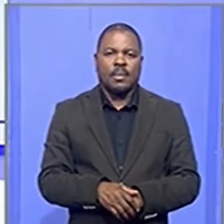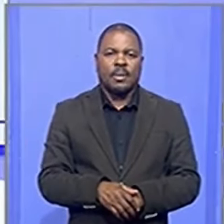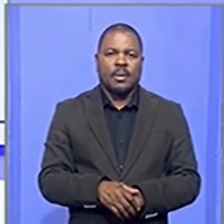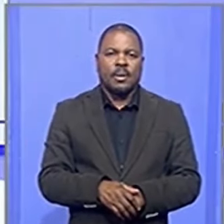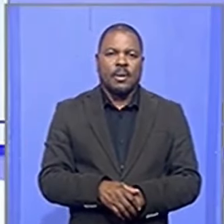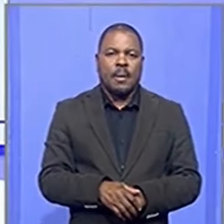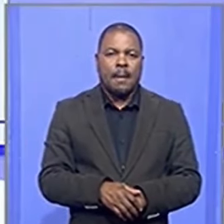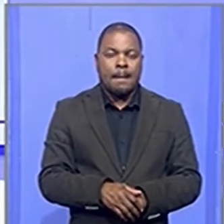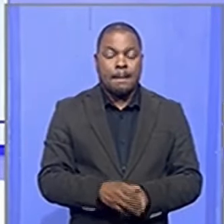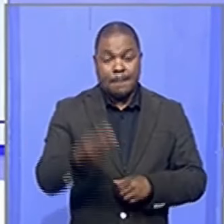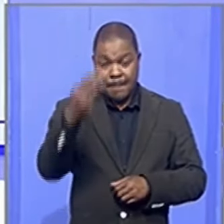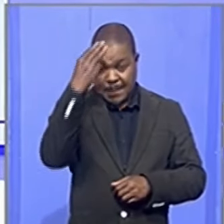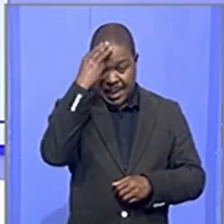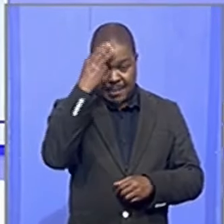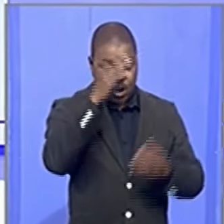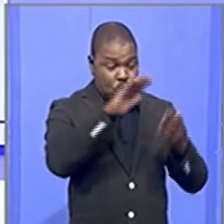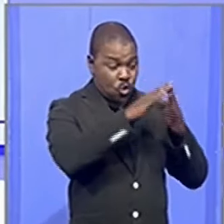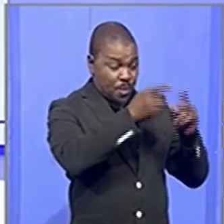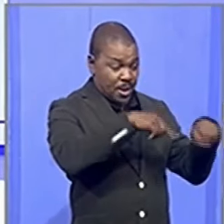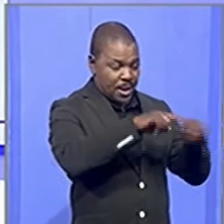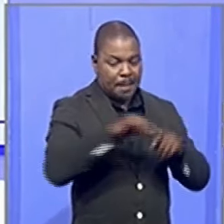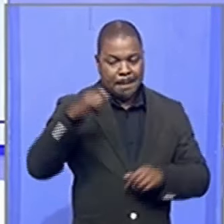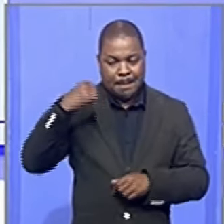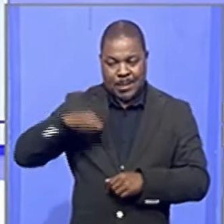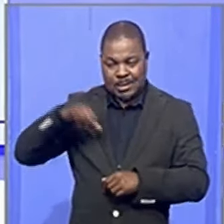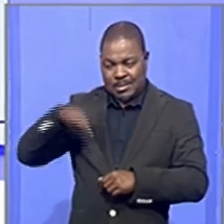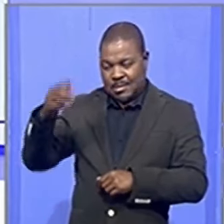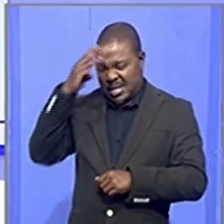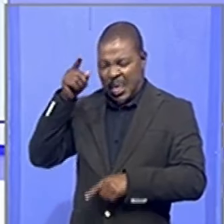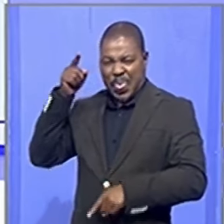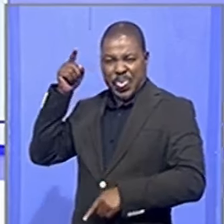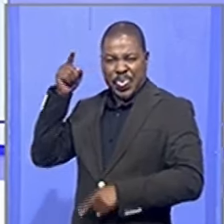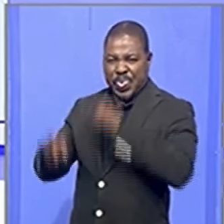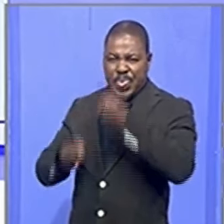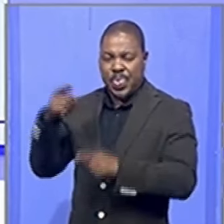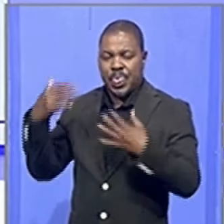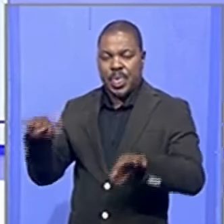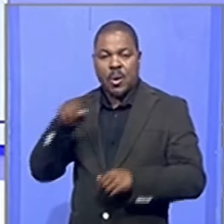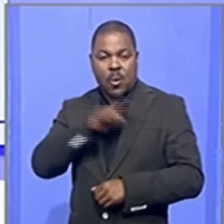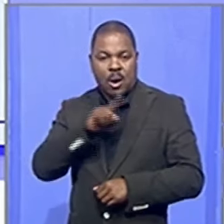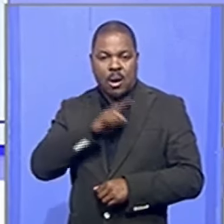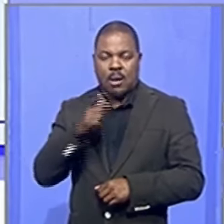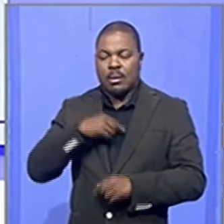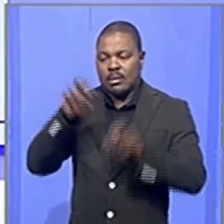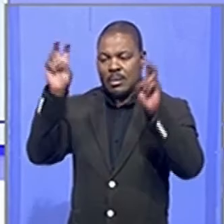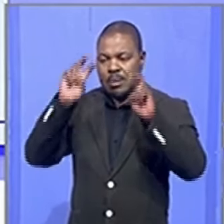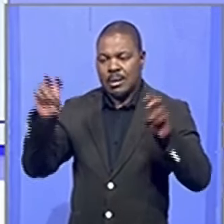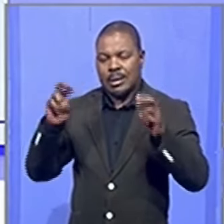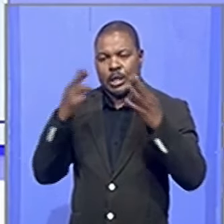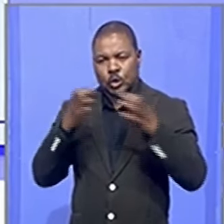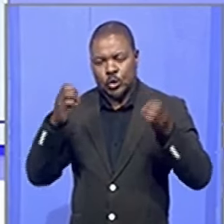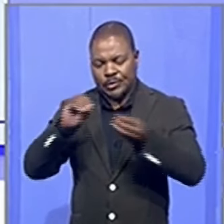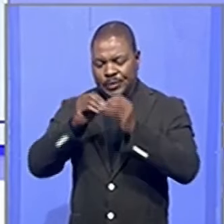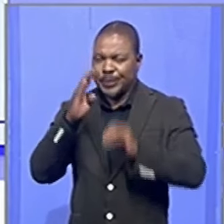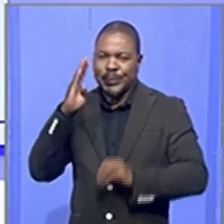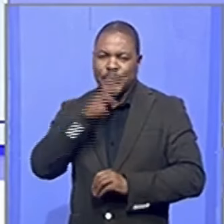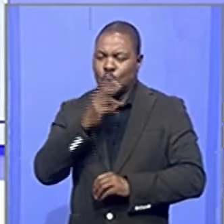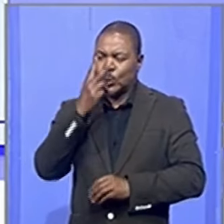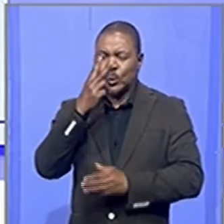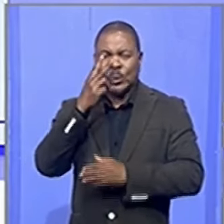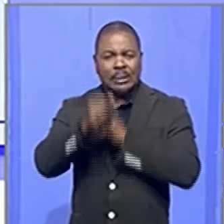badudi ba Mahikeng ba sotše ka bogale masepala wa selegae wa Mahikeng ka go palelwa ke go lokiša mananeo go parara motlagase mengwaga e mebedi